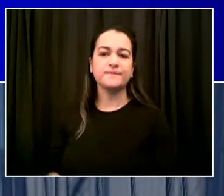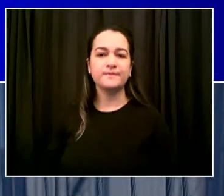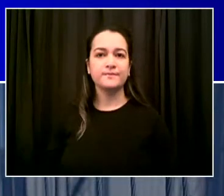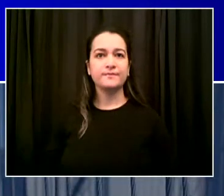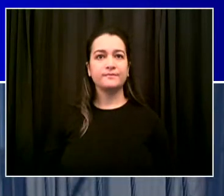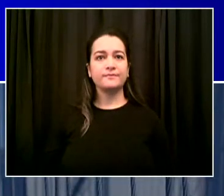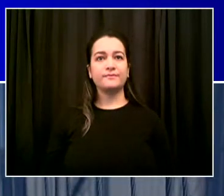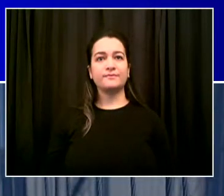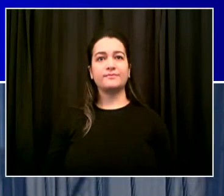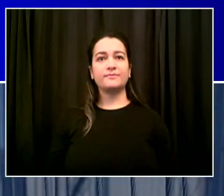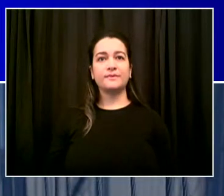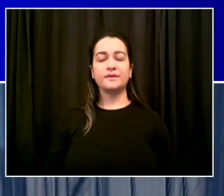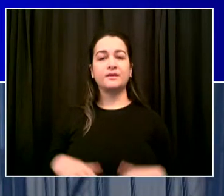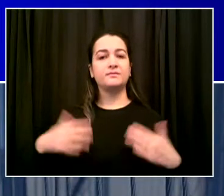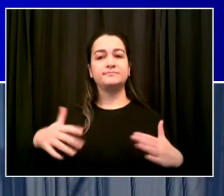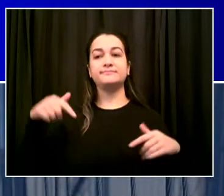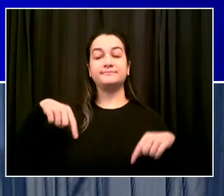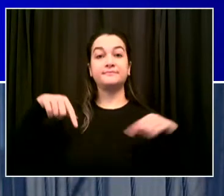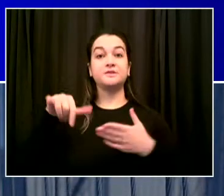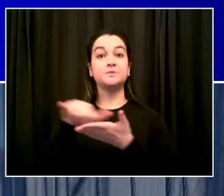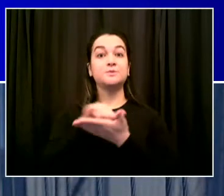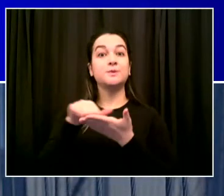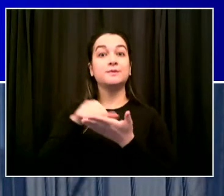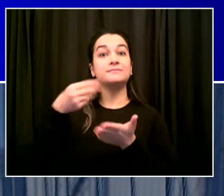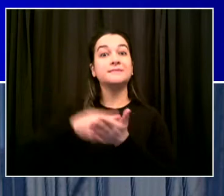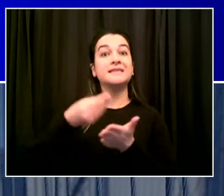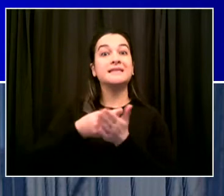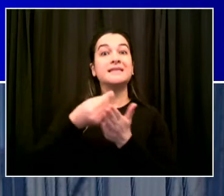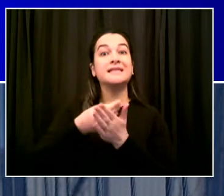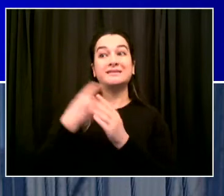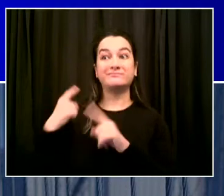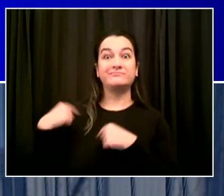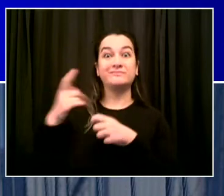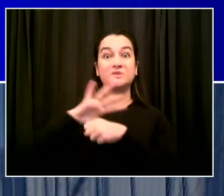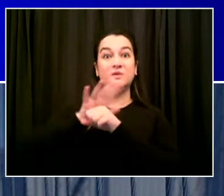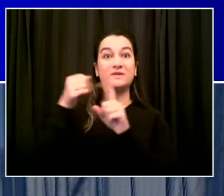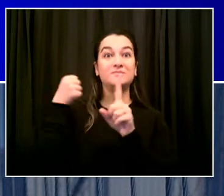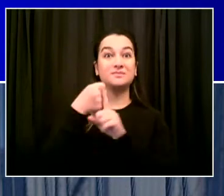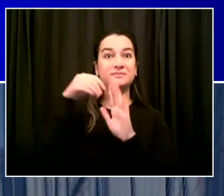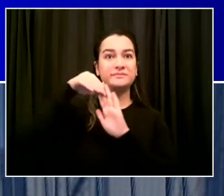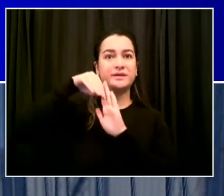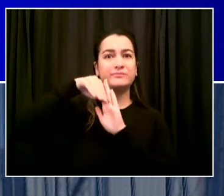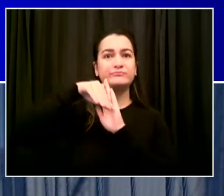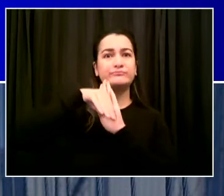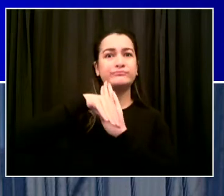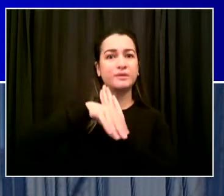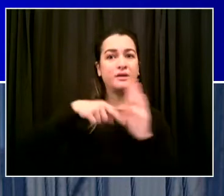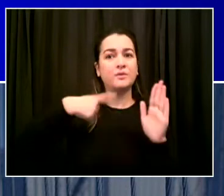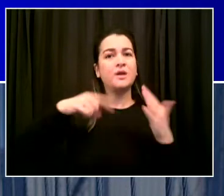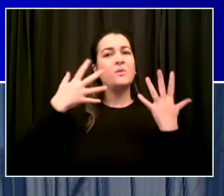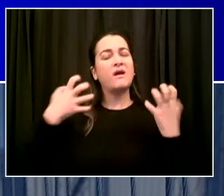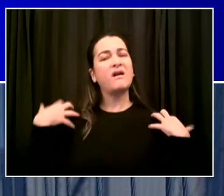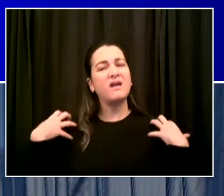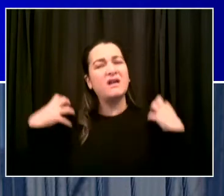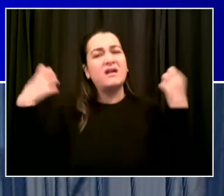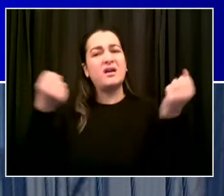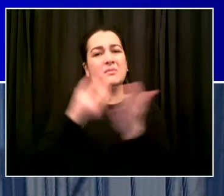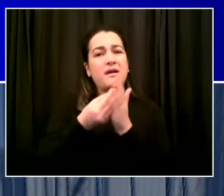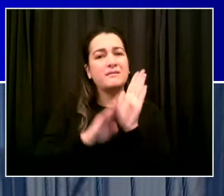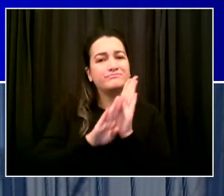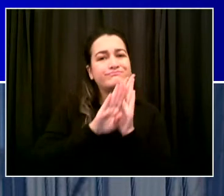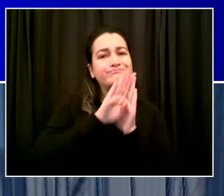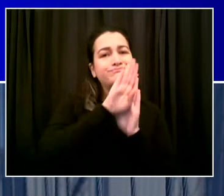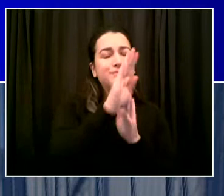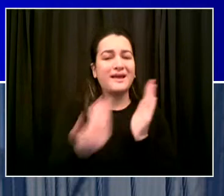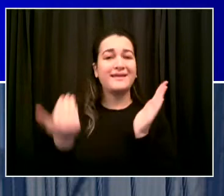of the year 2021, a recovery for all of us. This is what it will all be about, making sure New York City comes back